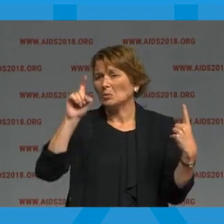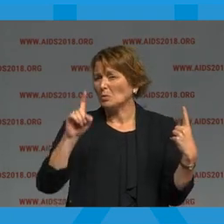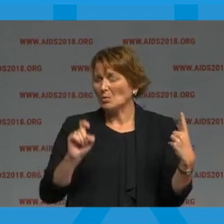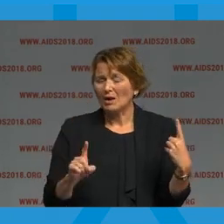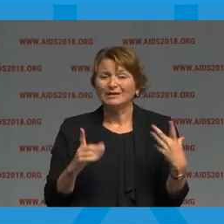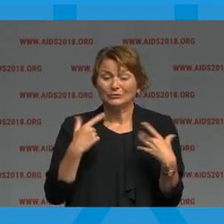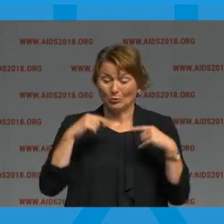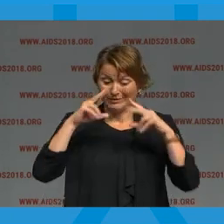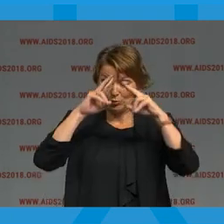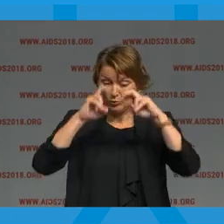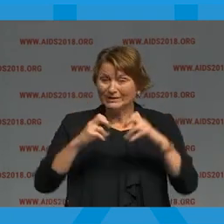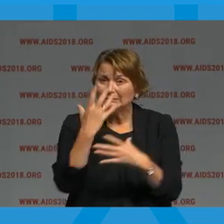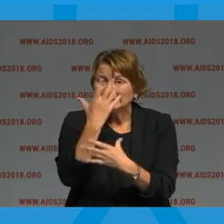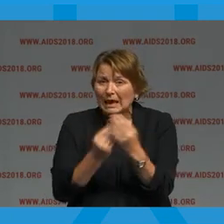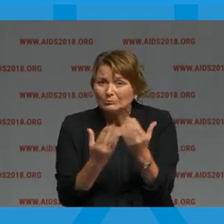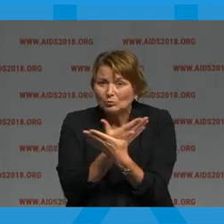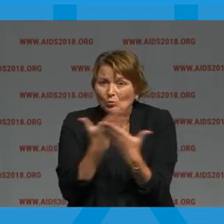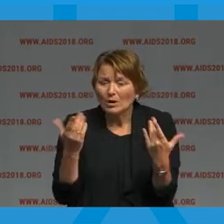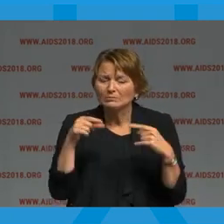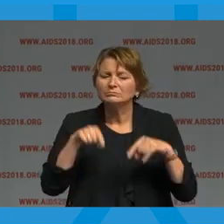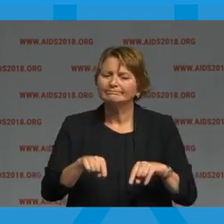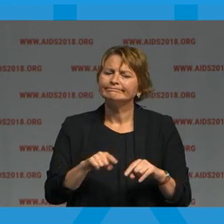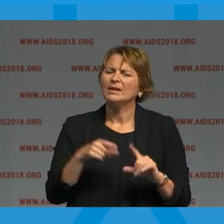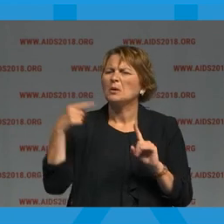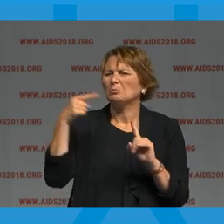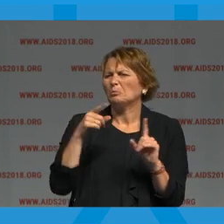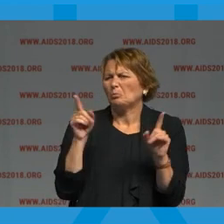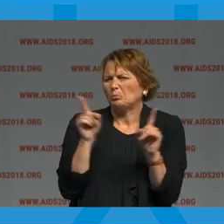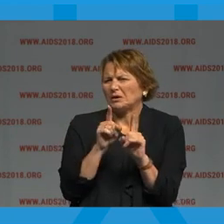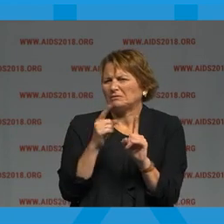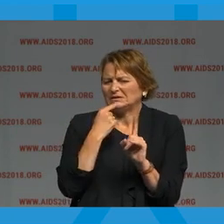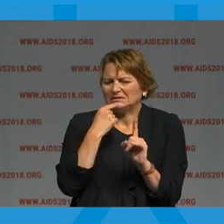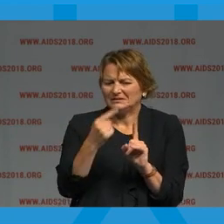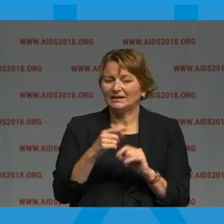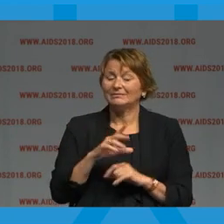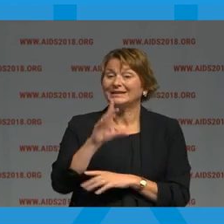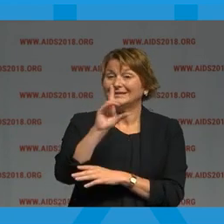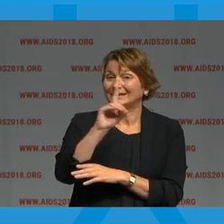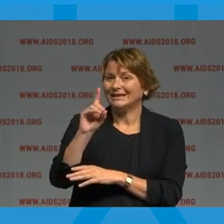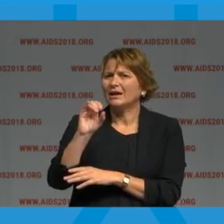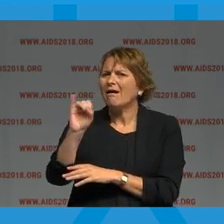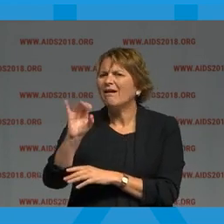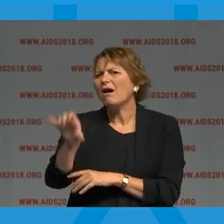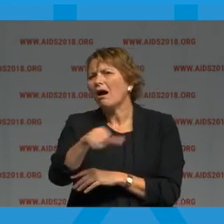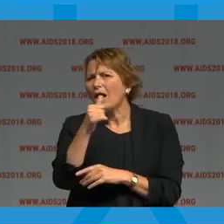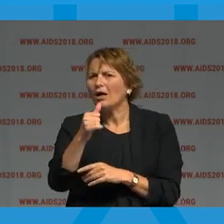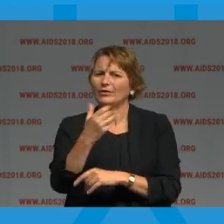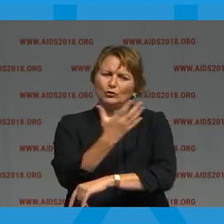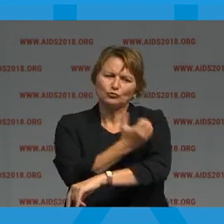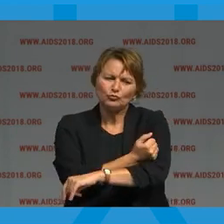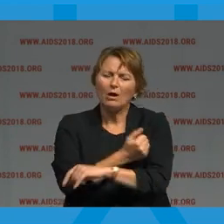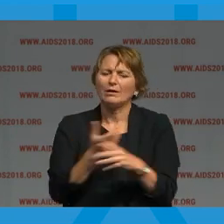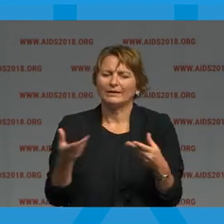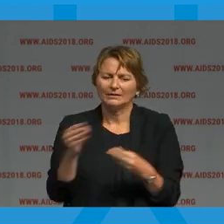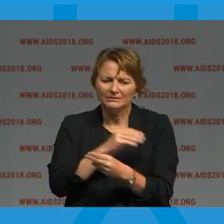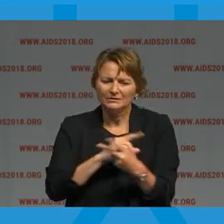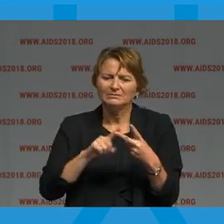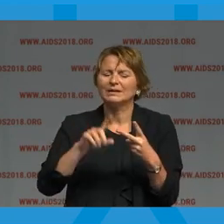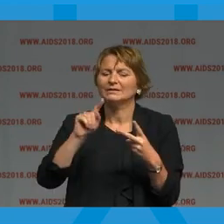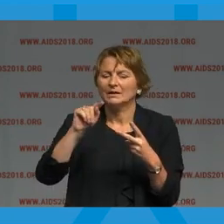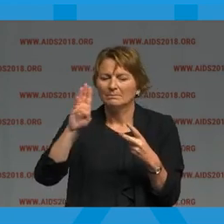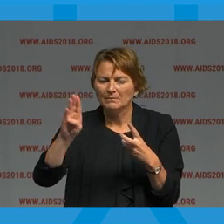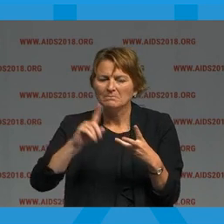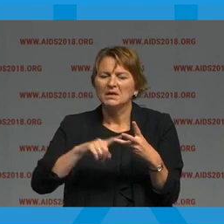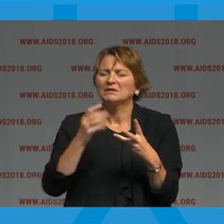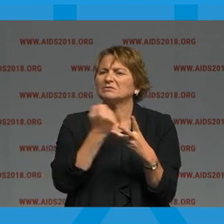gaps. Namely, what I am going to briefly mention is drug-drug interactions, tuberculosis, safety in pregnant women and